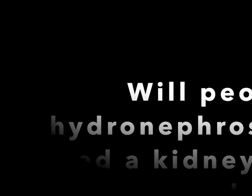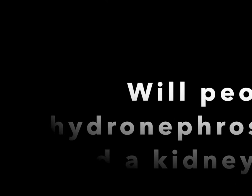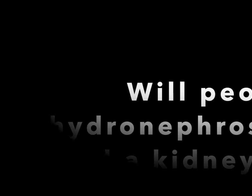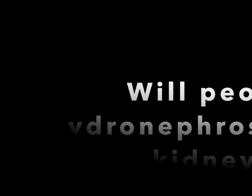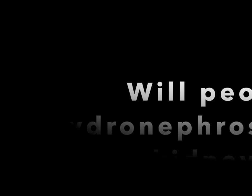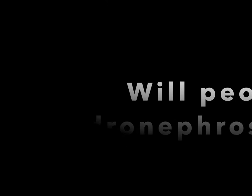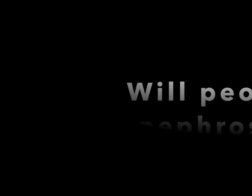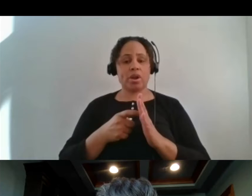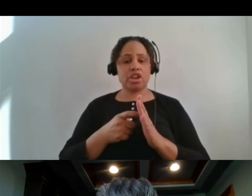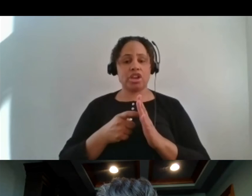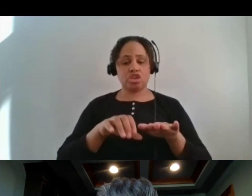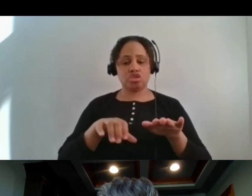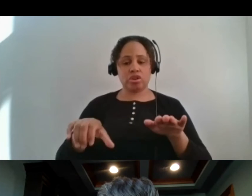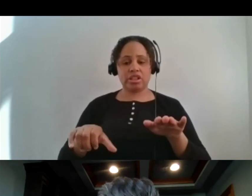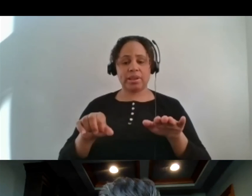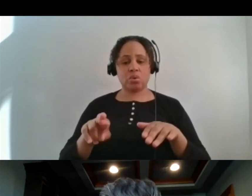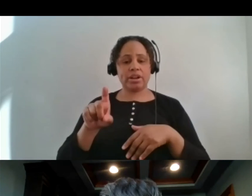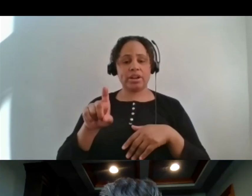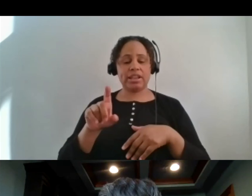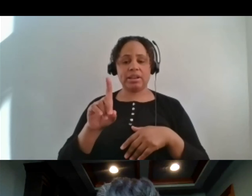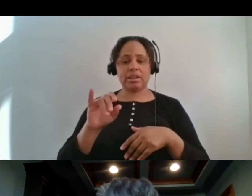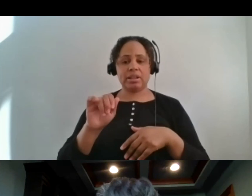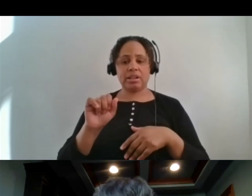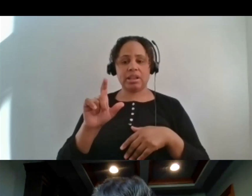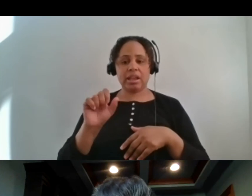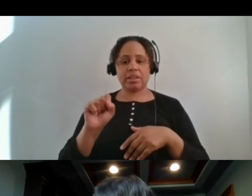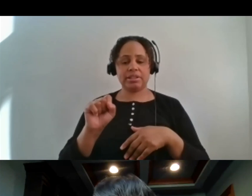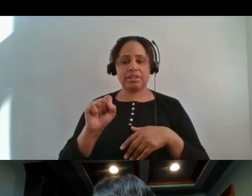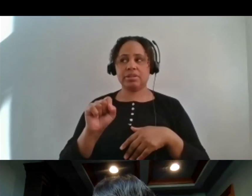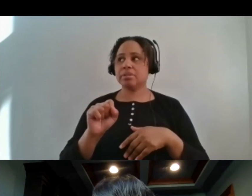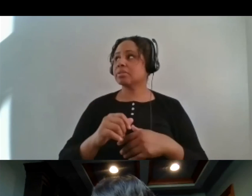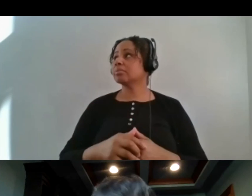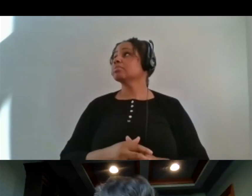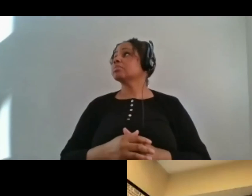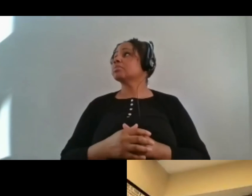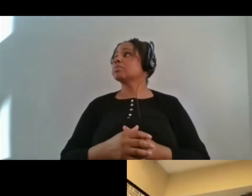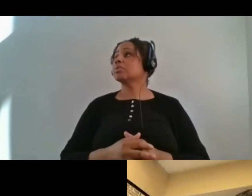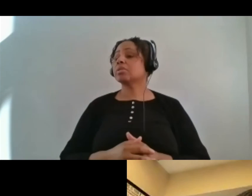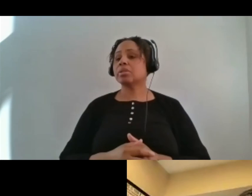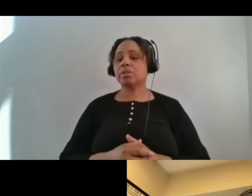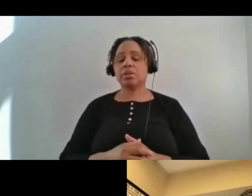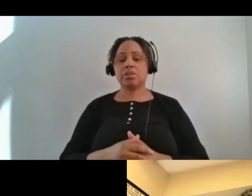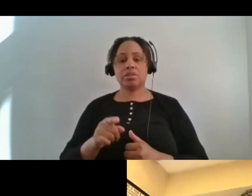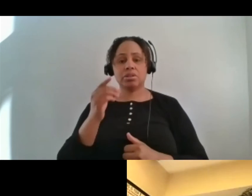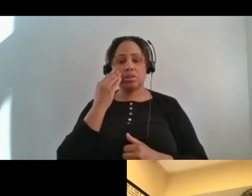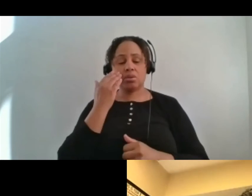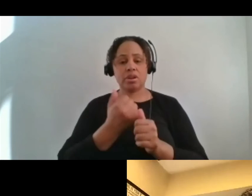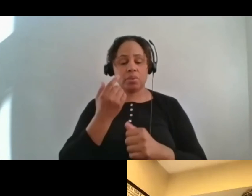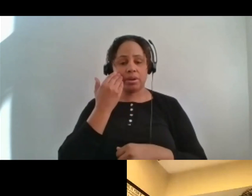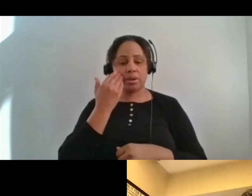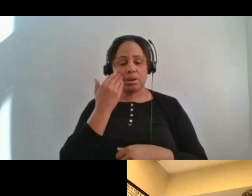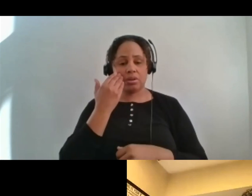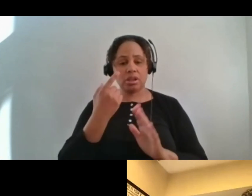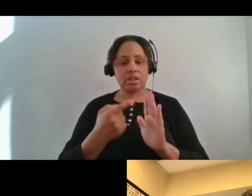also reversible? Sure. So just so everyone else knows what hydronephrosis is, this is a